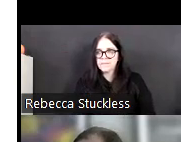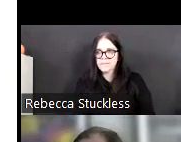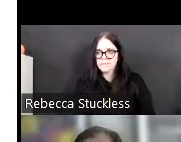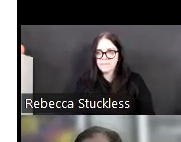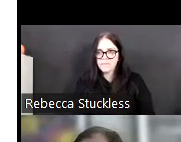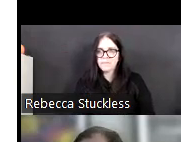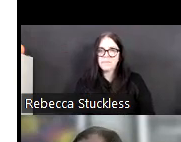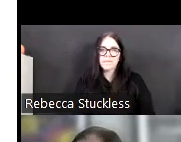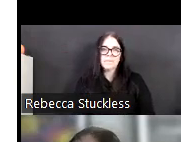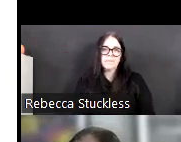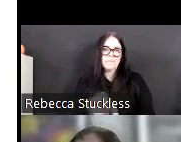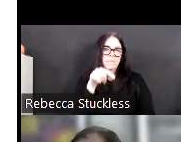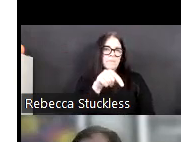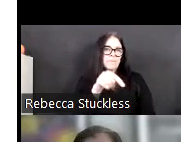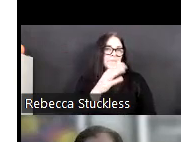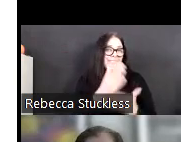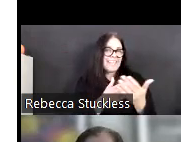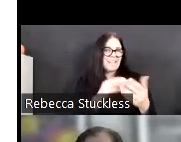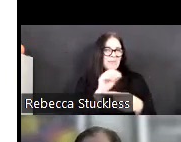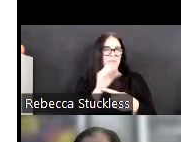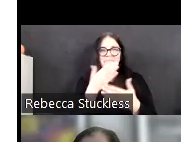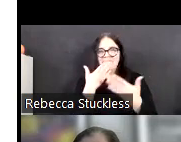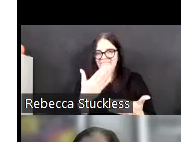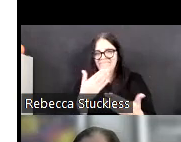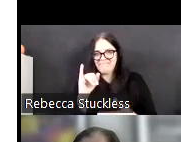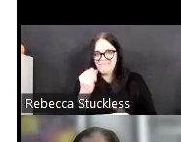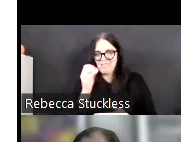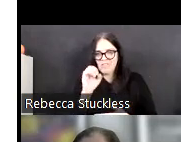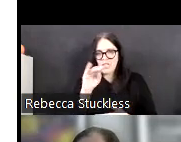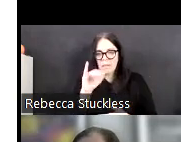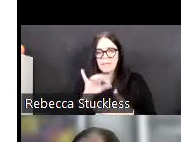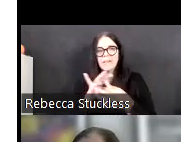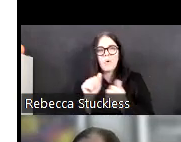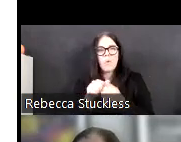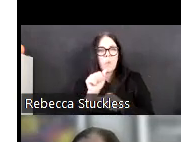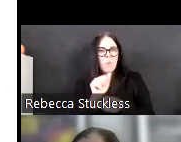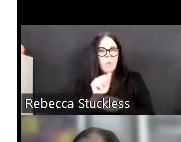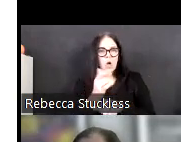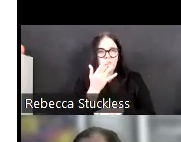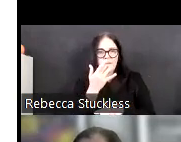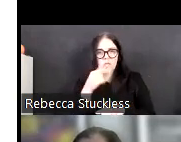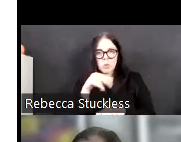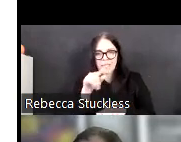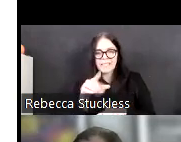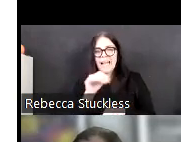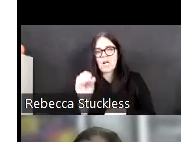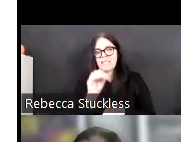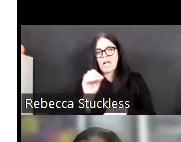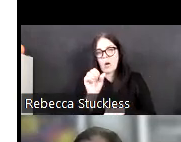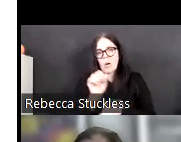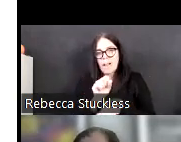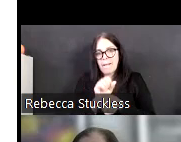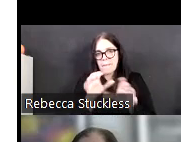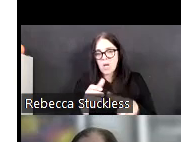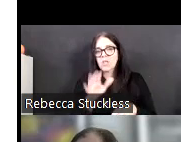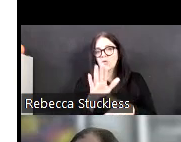So here's just a couple of screenshots. Thank you so much, Jamie, of the Work Preference Quiz and the Ontario Labour Market Quiz, the results that you would